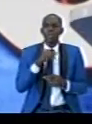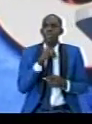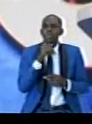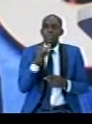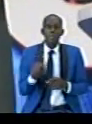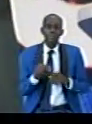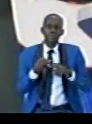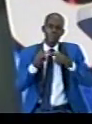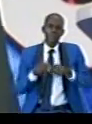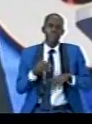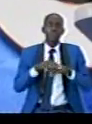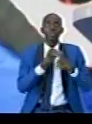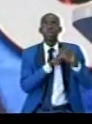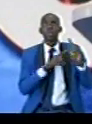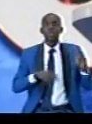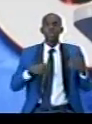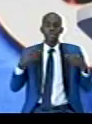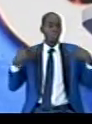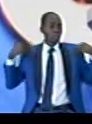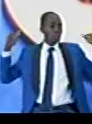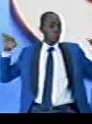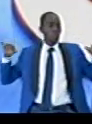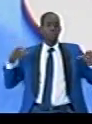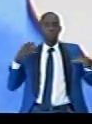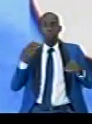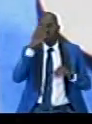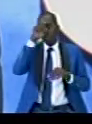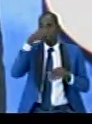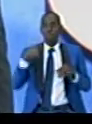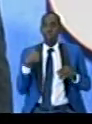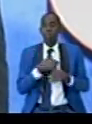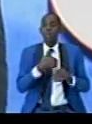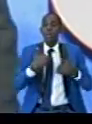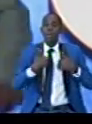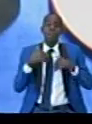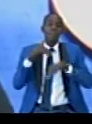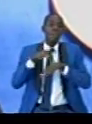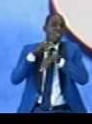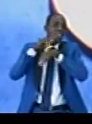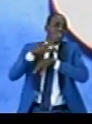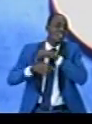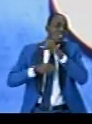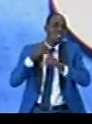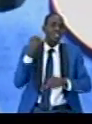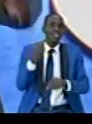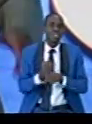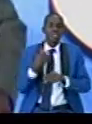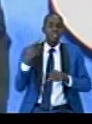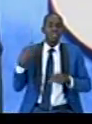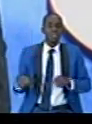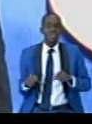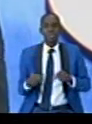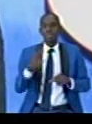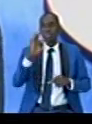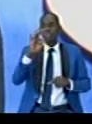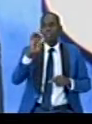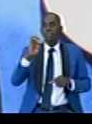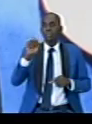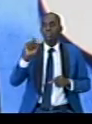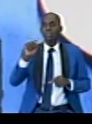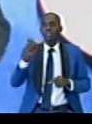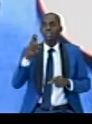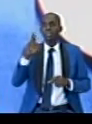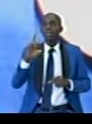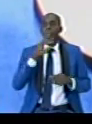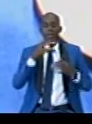of the eagle we had in our earlier years of the Christian life, the feathers have been plucked off. A